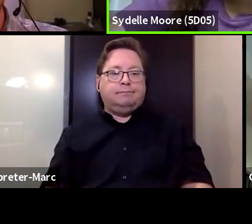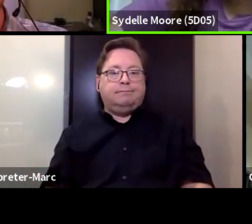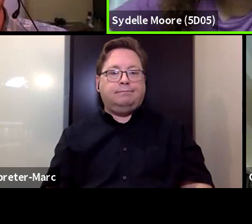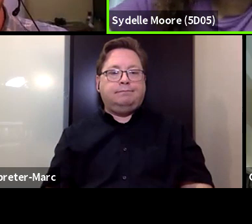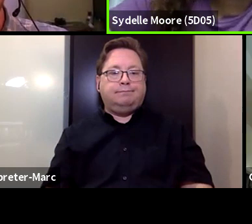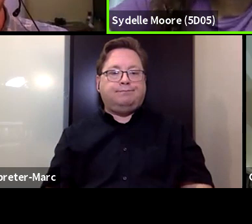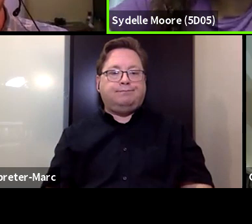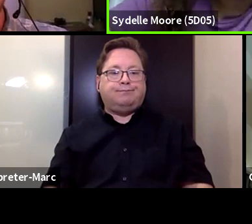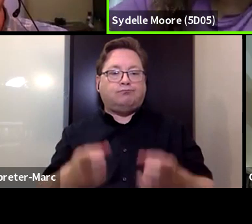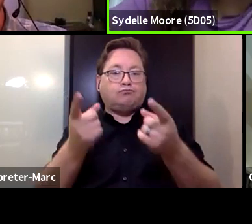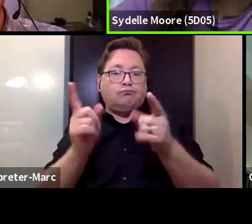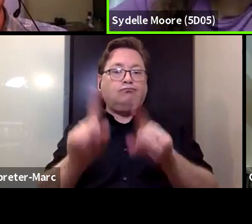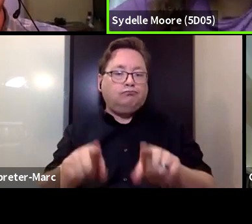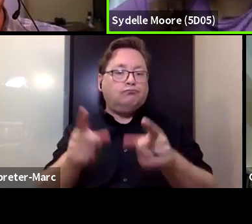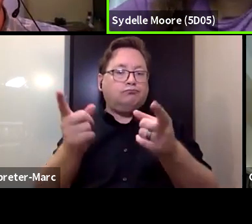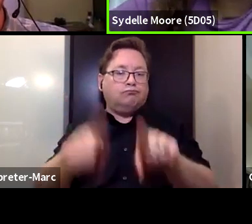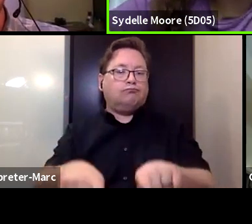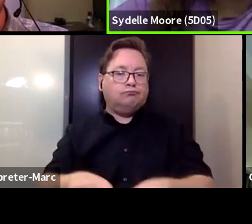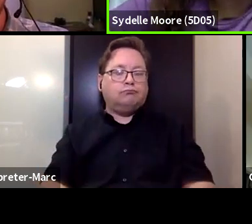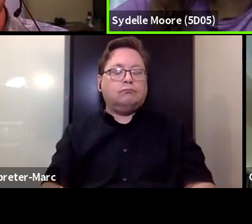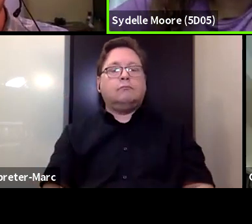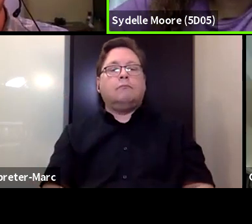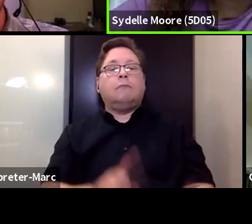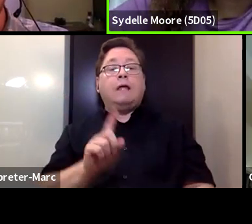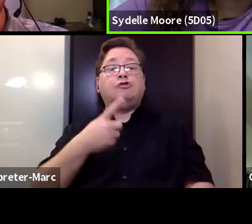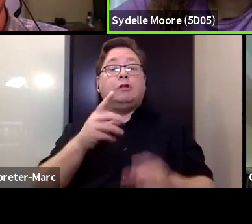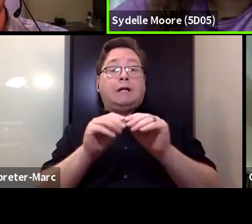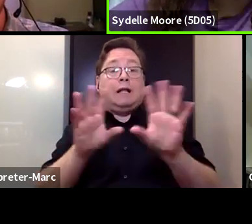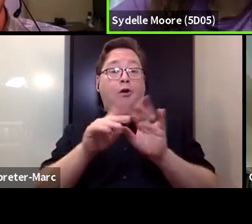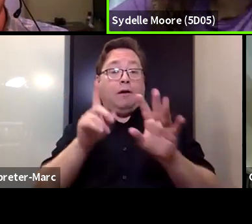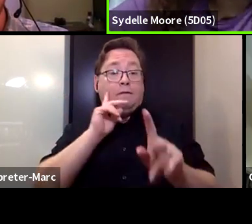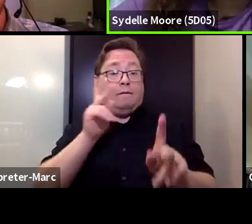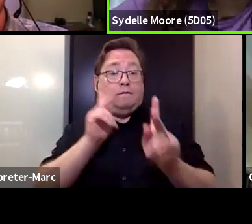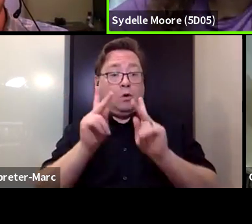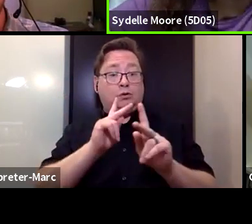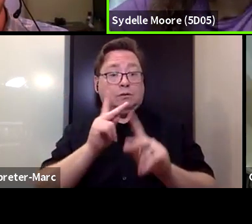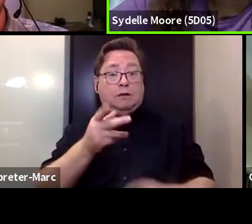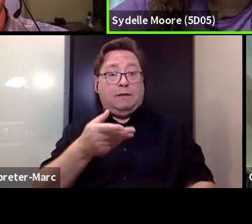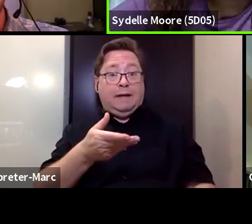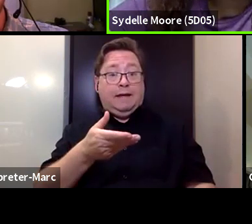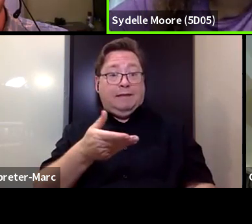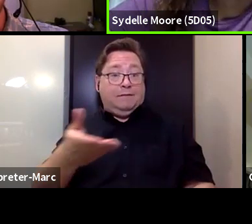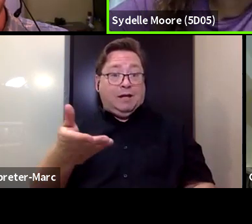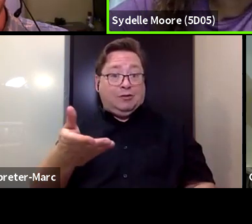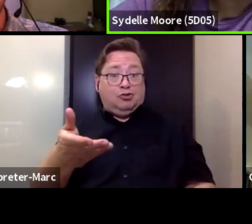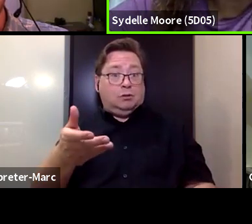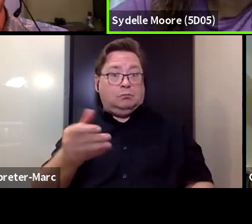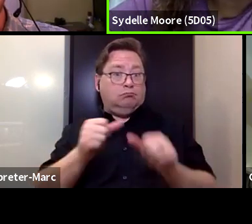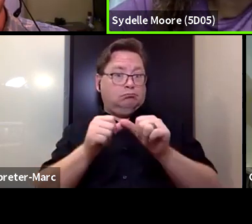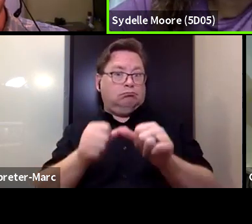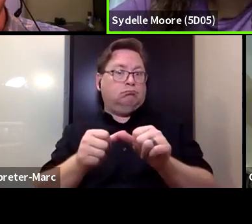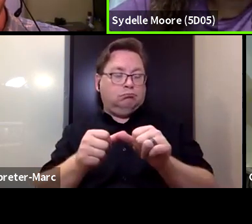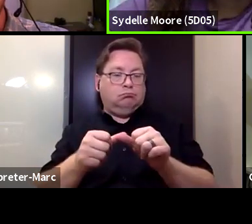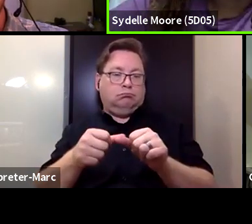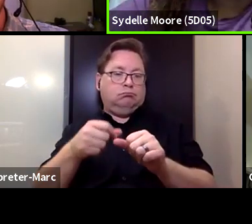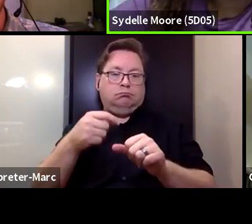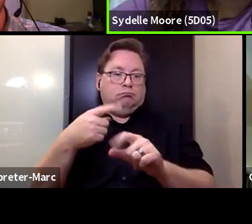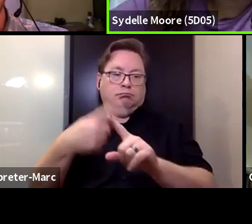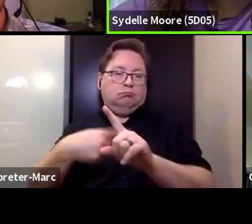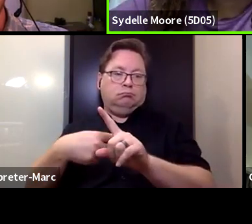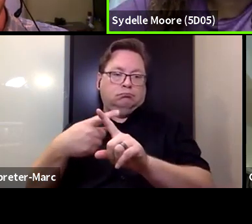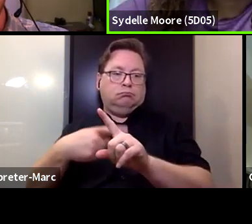Agreed. And just to clarify for folks, the invitation is a standing invitation, yes. And the